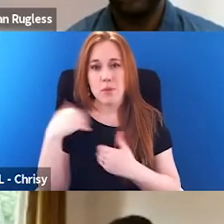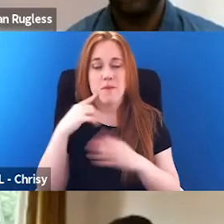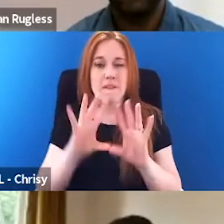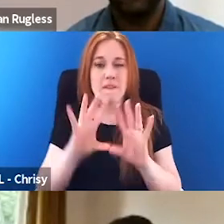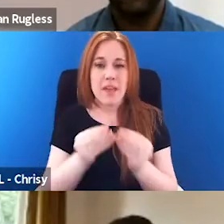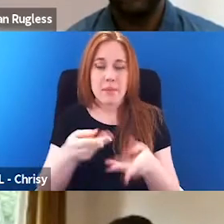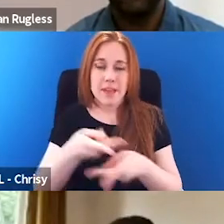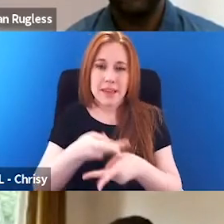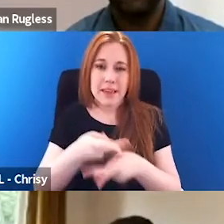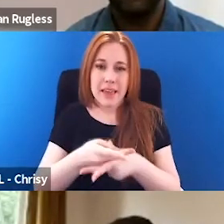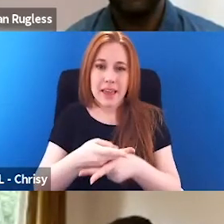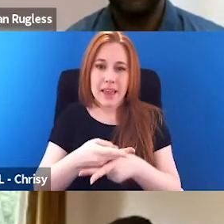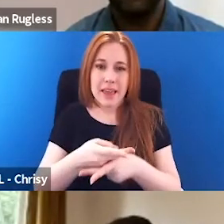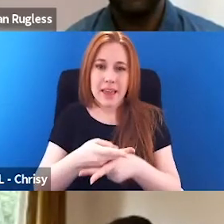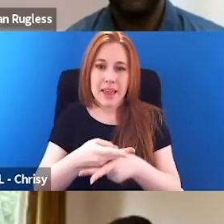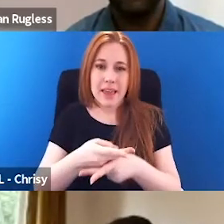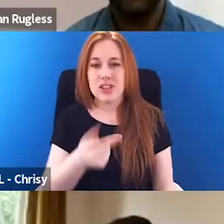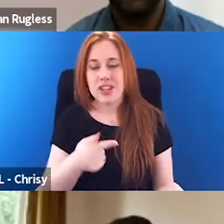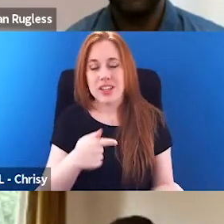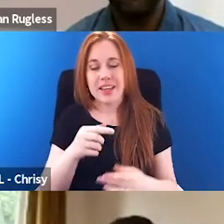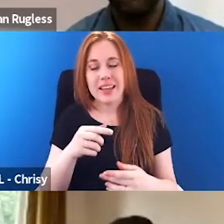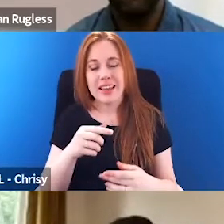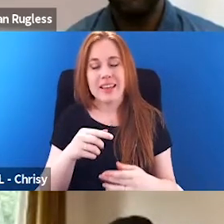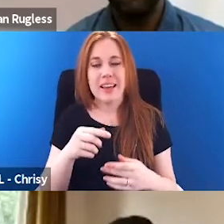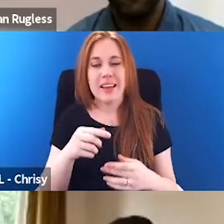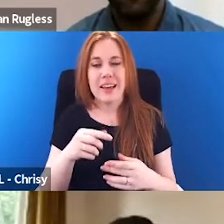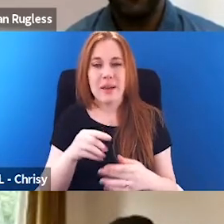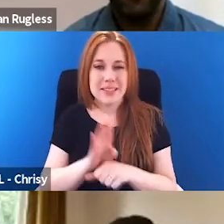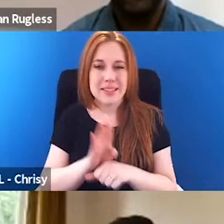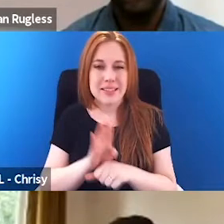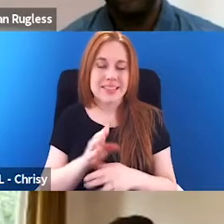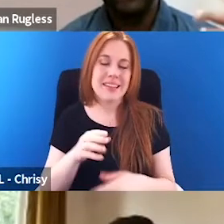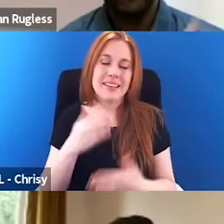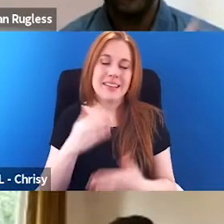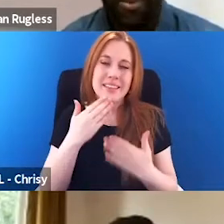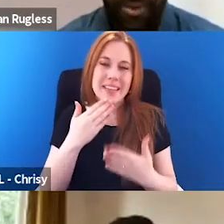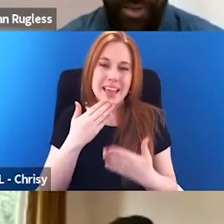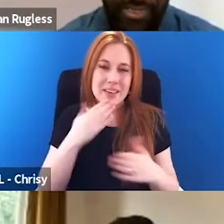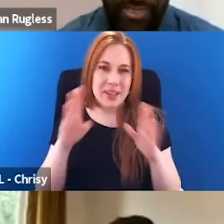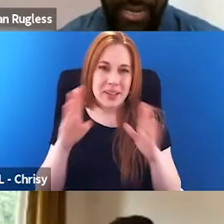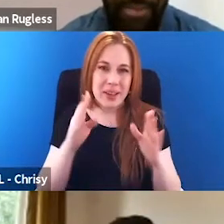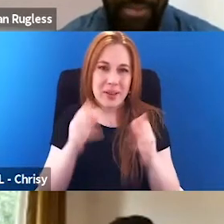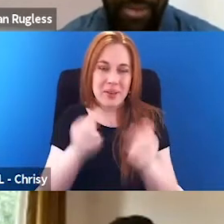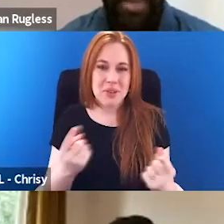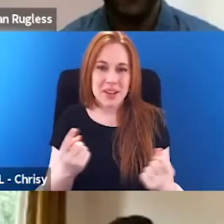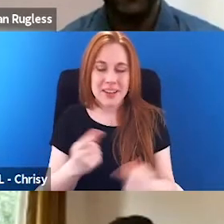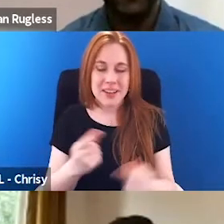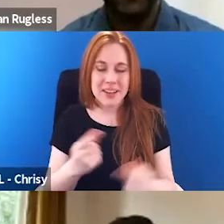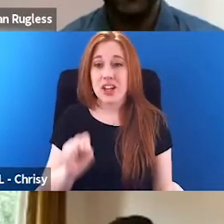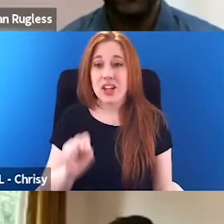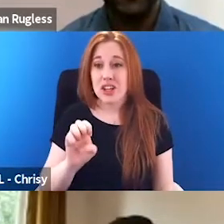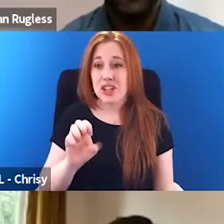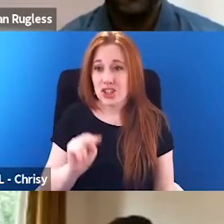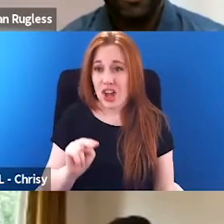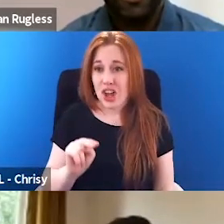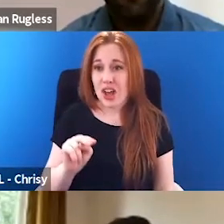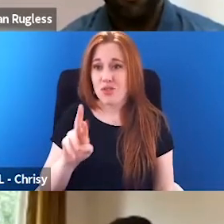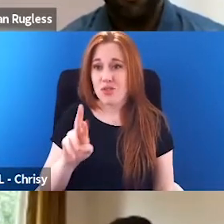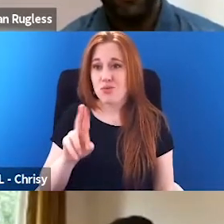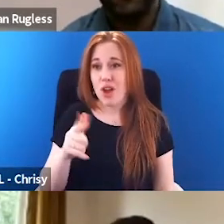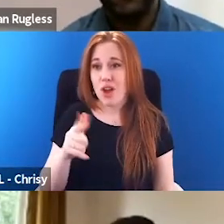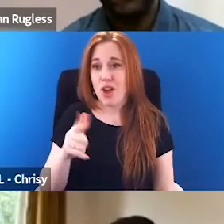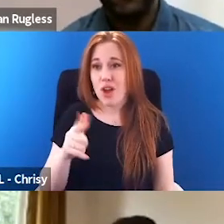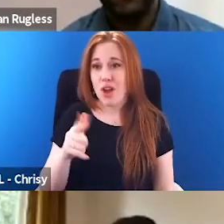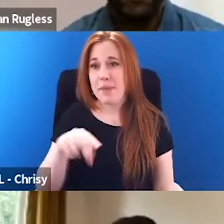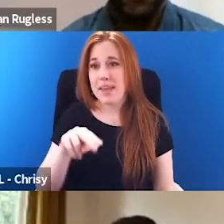P&G Ventures businesses. Happy to see everybody. All right, and Sean Rugless, I am a P&G alum out of the brand